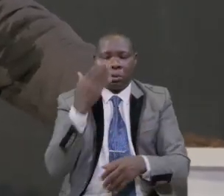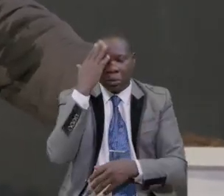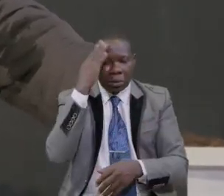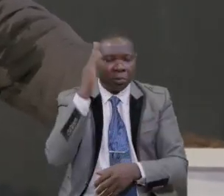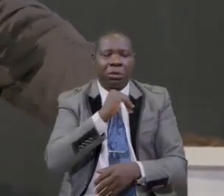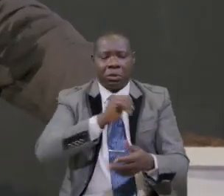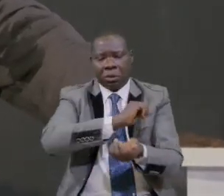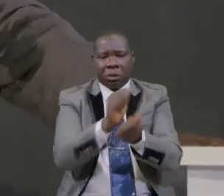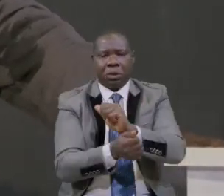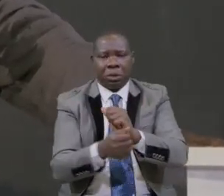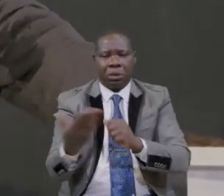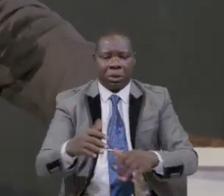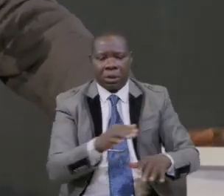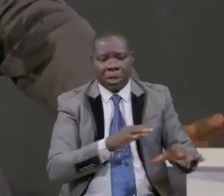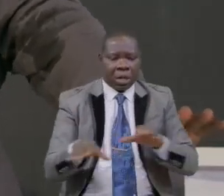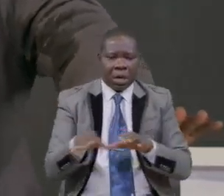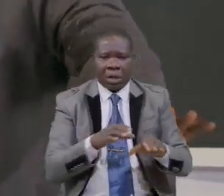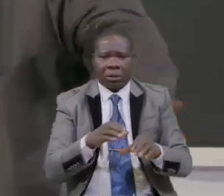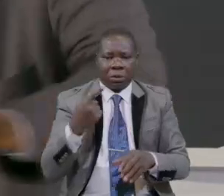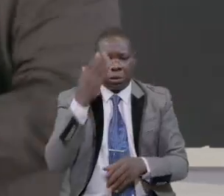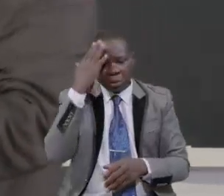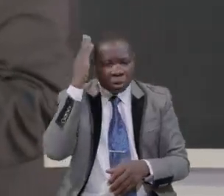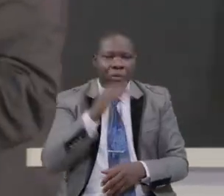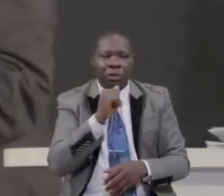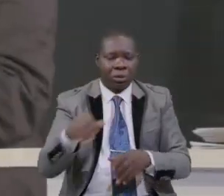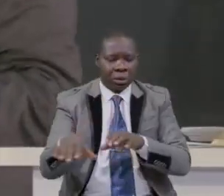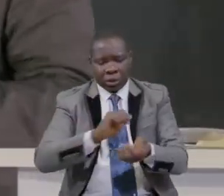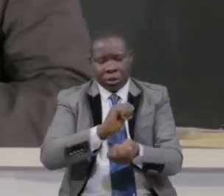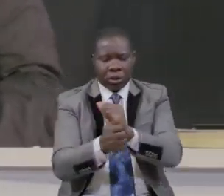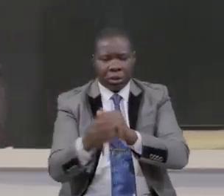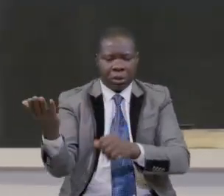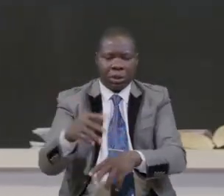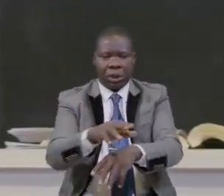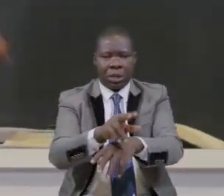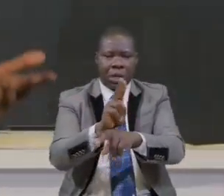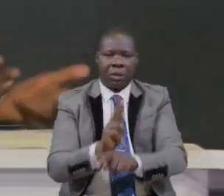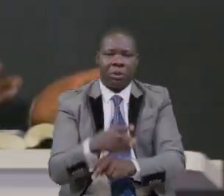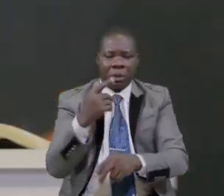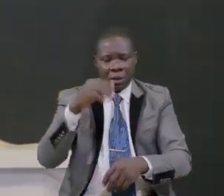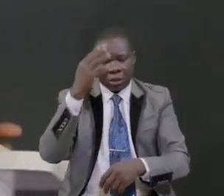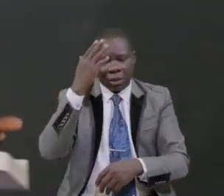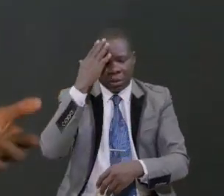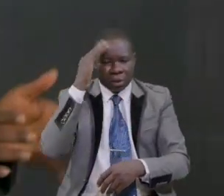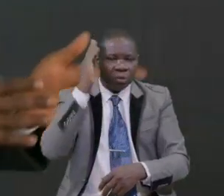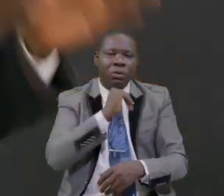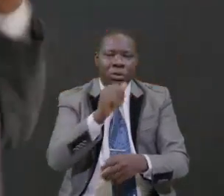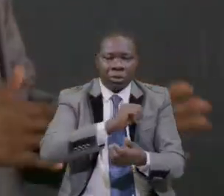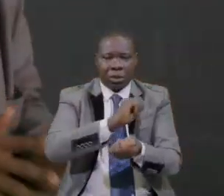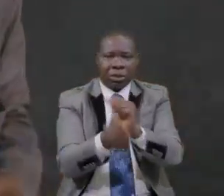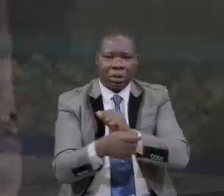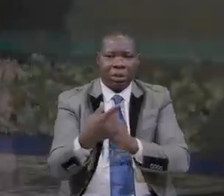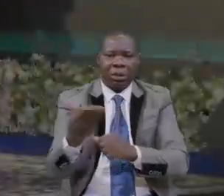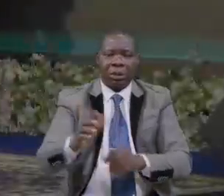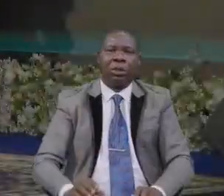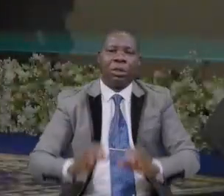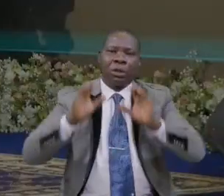knowledge will not change their habit. The knowledge will not change their concentrations, the things